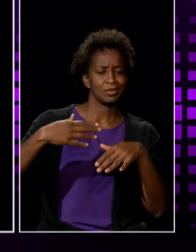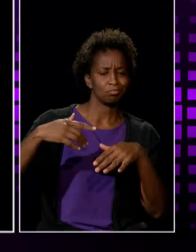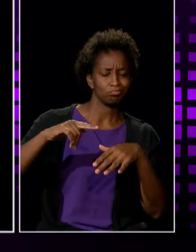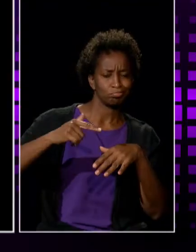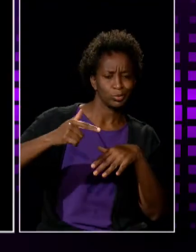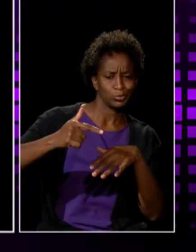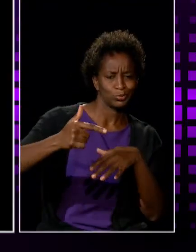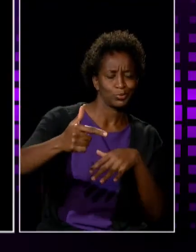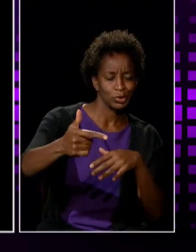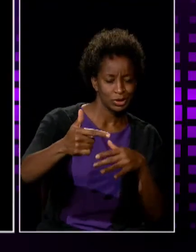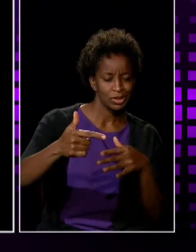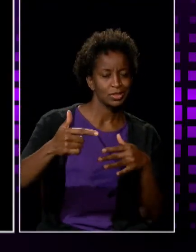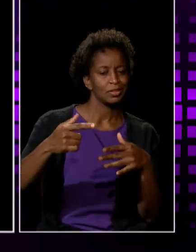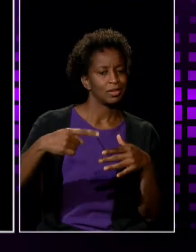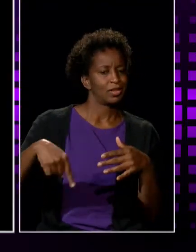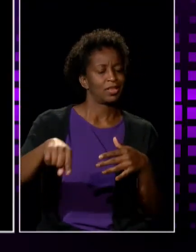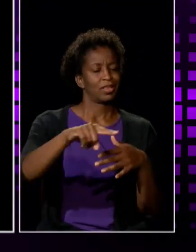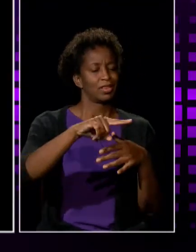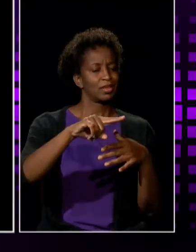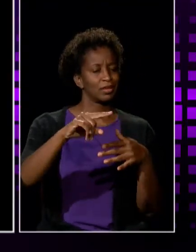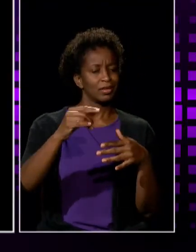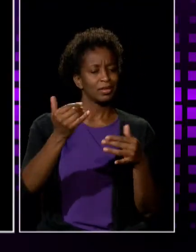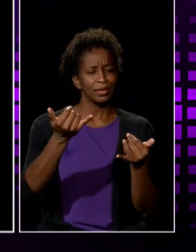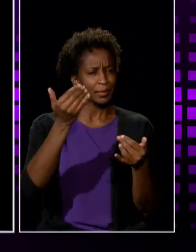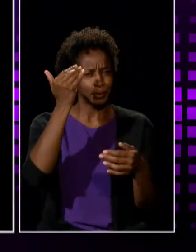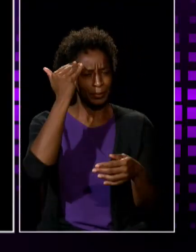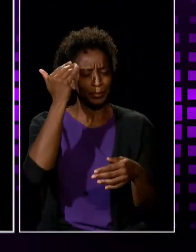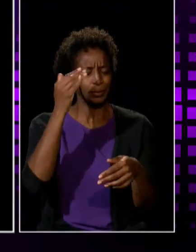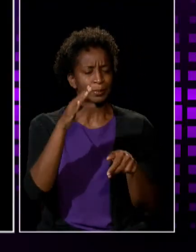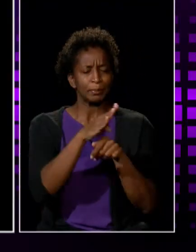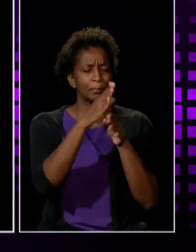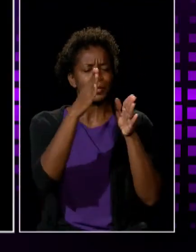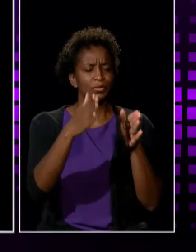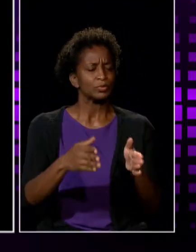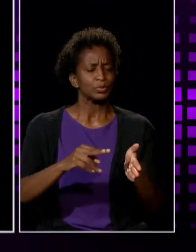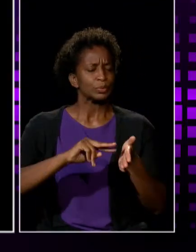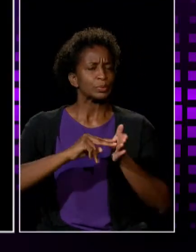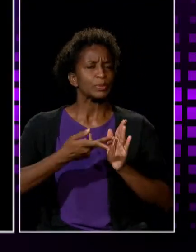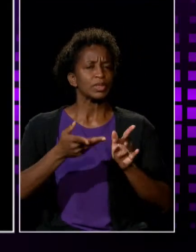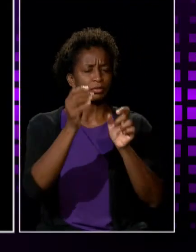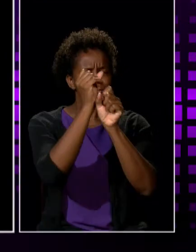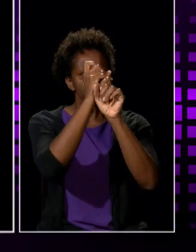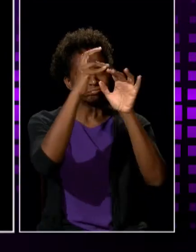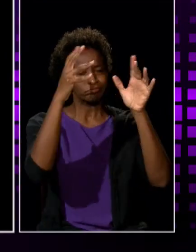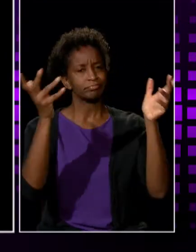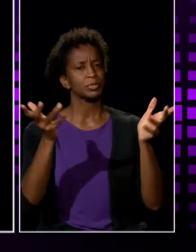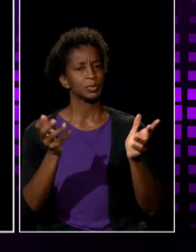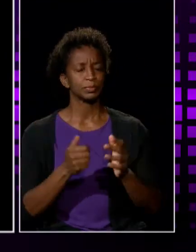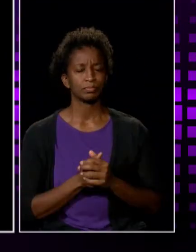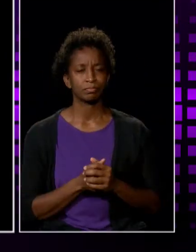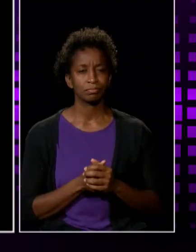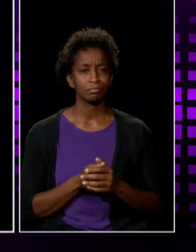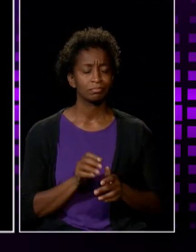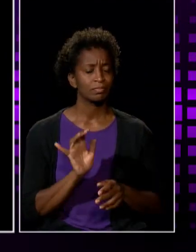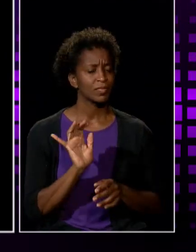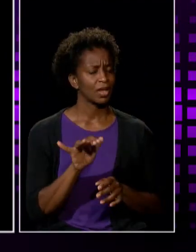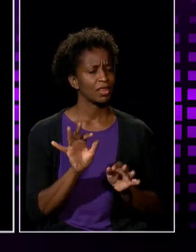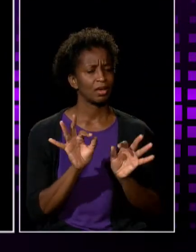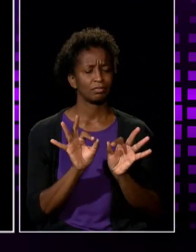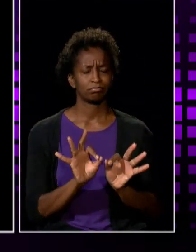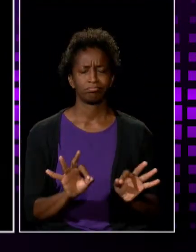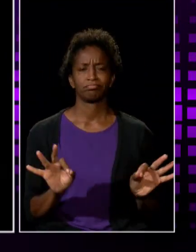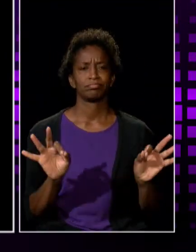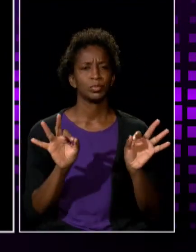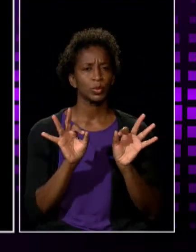is a very significant thing for an everyday citizen to have in the back of your